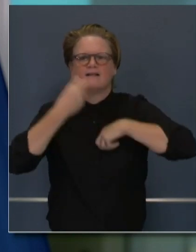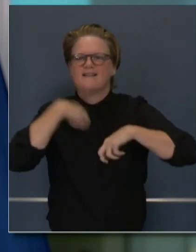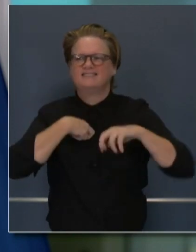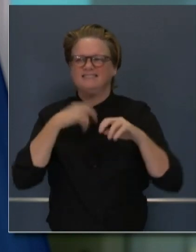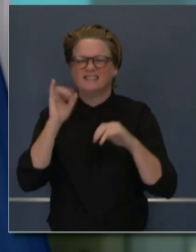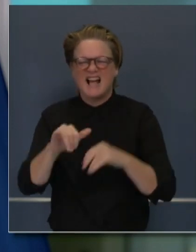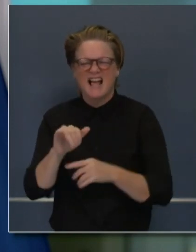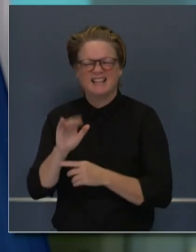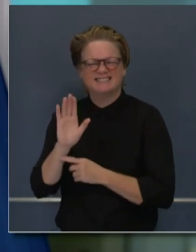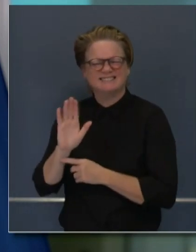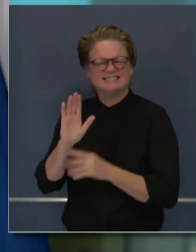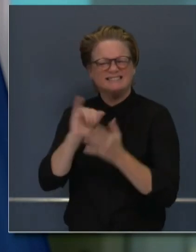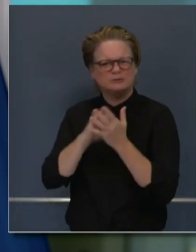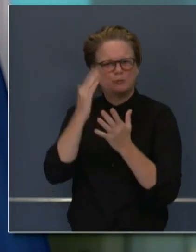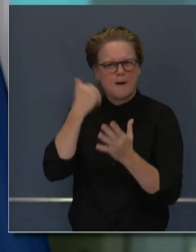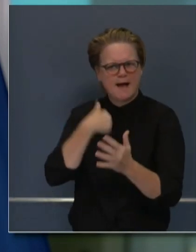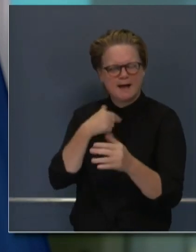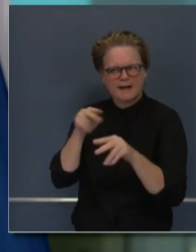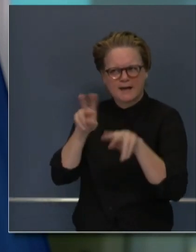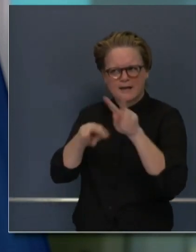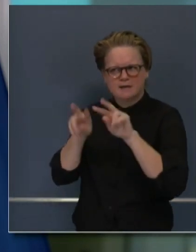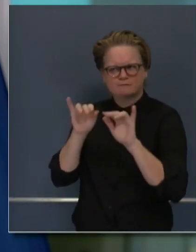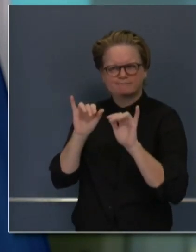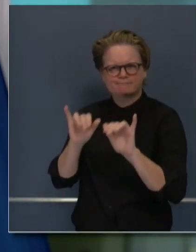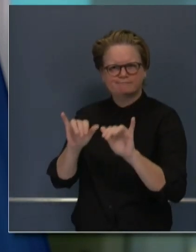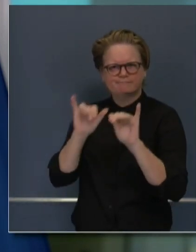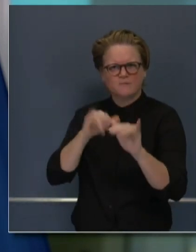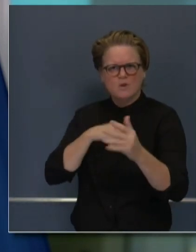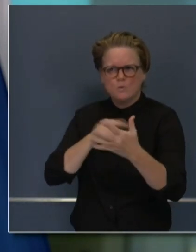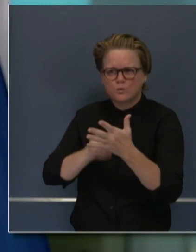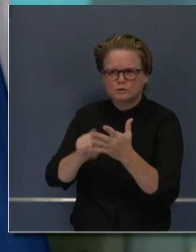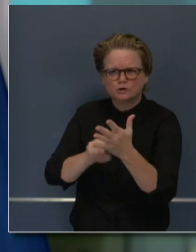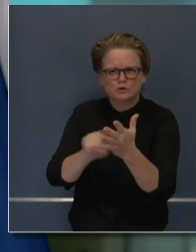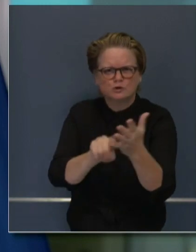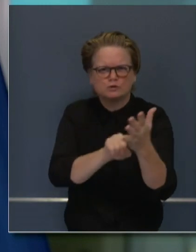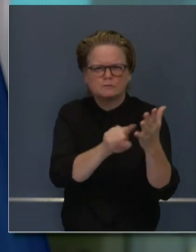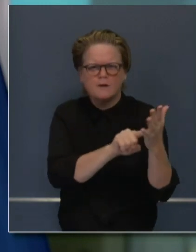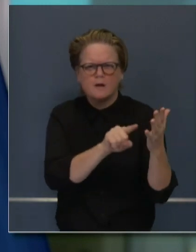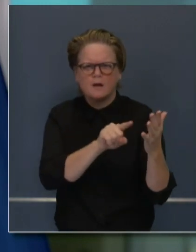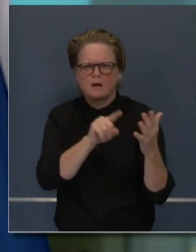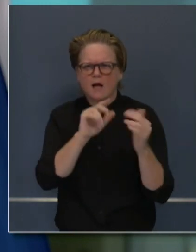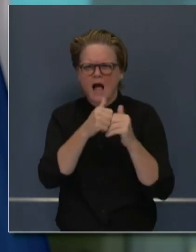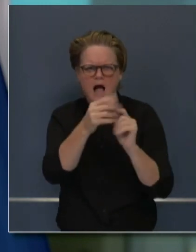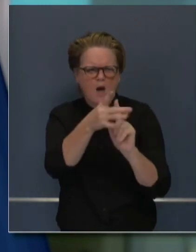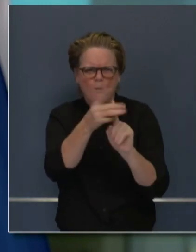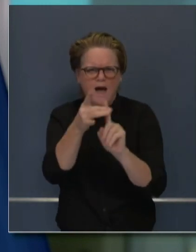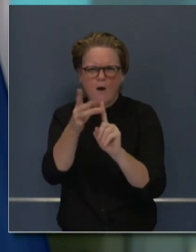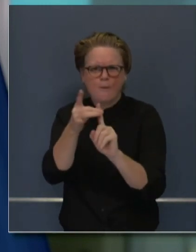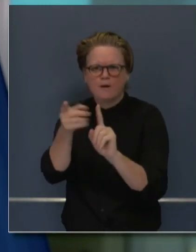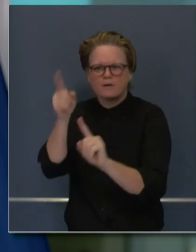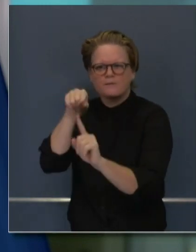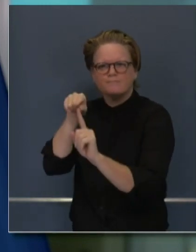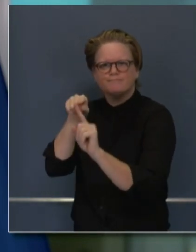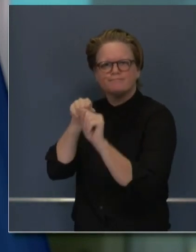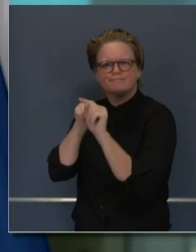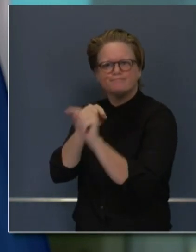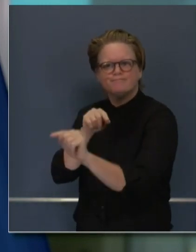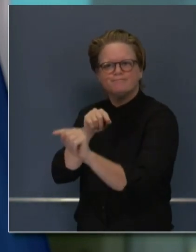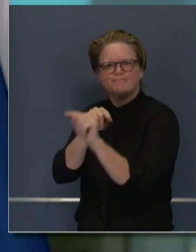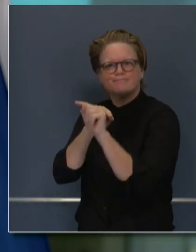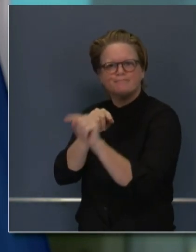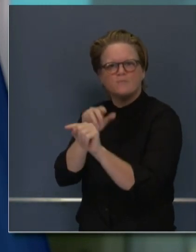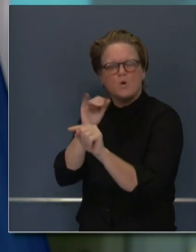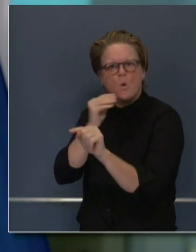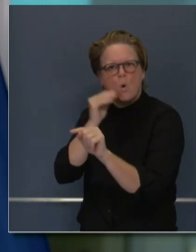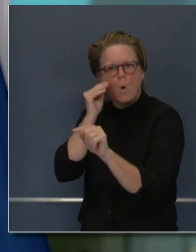risk activities, often that we see in small private gatherings with people we know and miss. But that said, we know